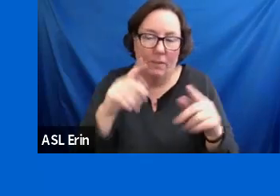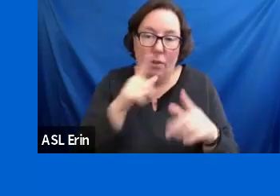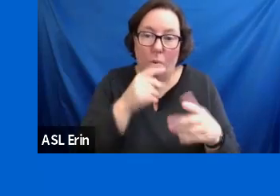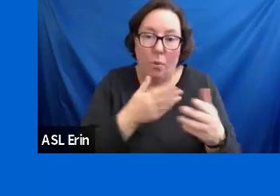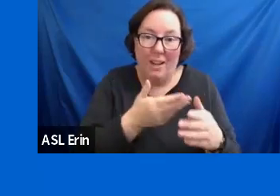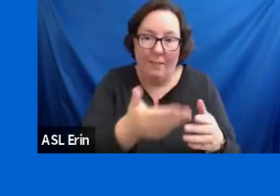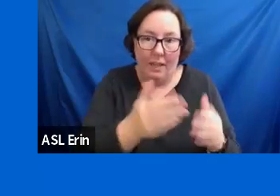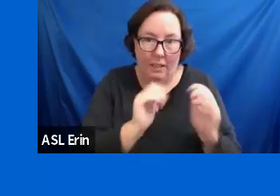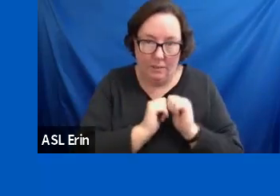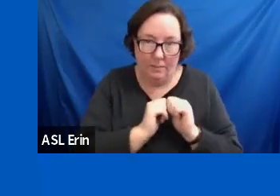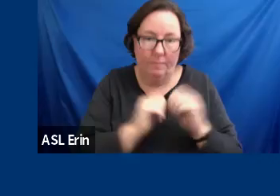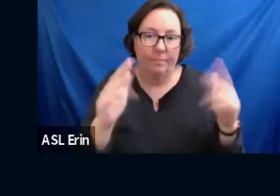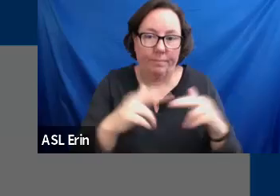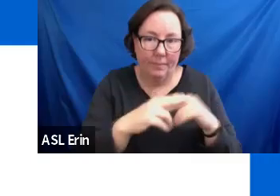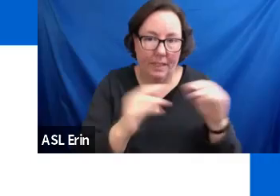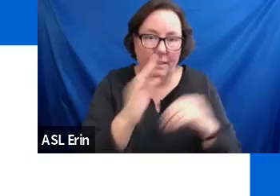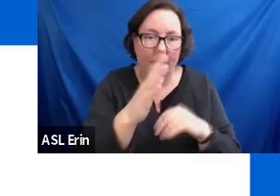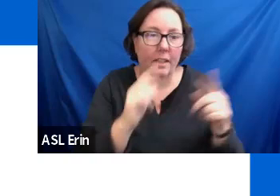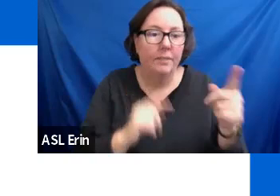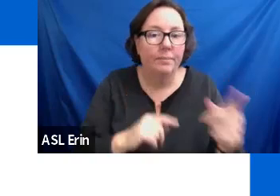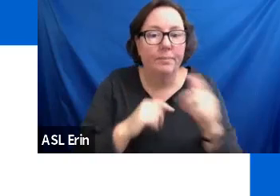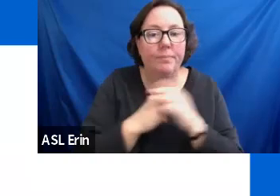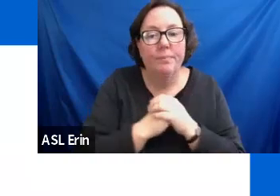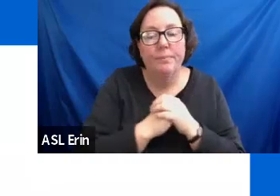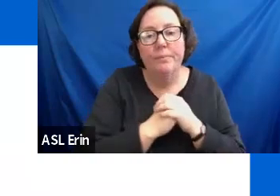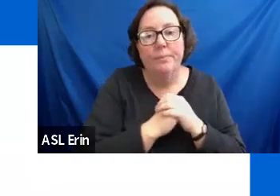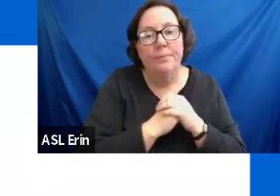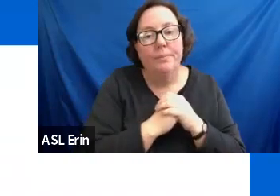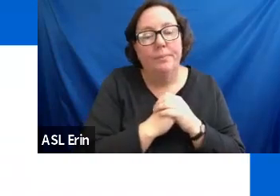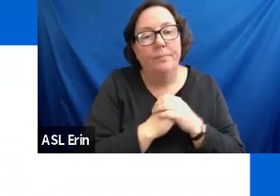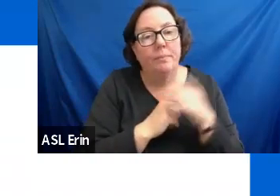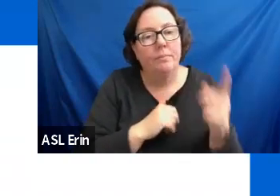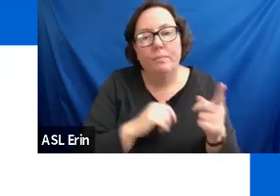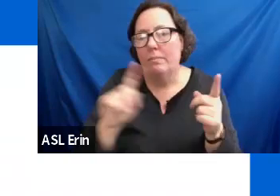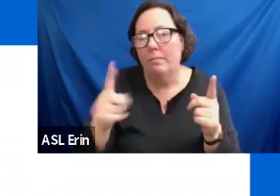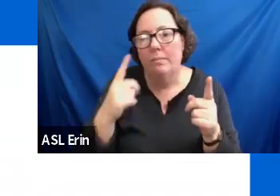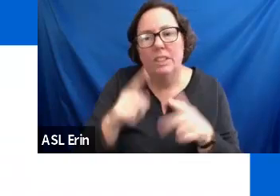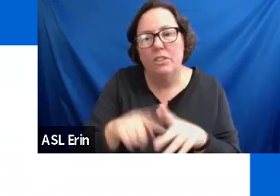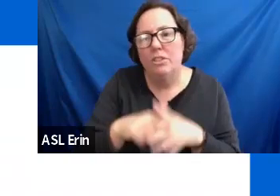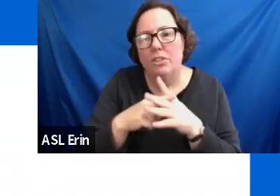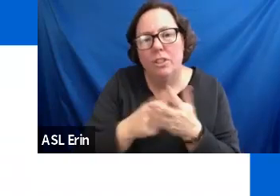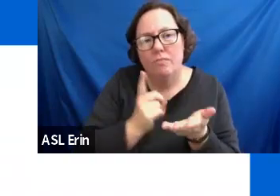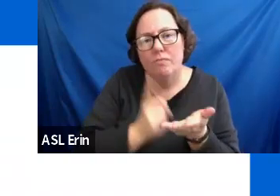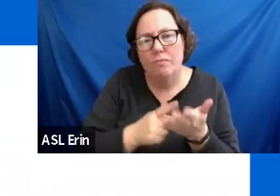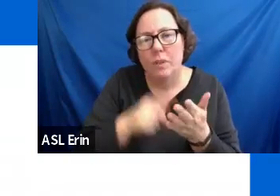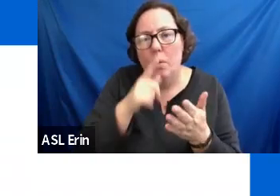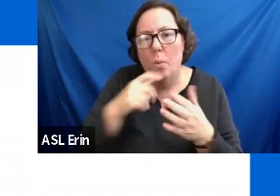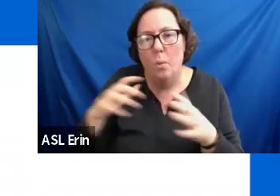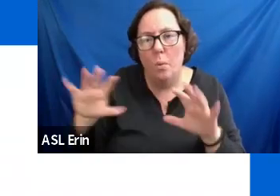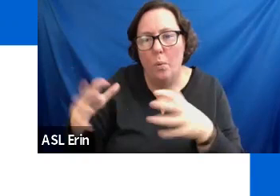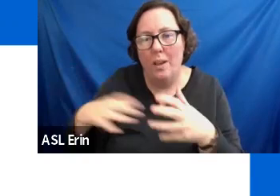Can you go to the next slide, Ms. Hogan? So I'm going to just start talking about the applicant pool.